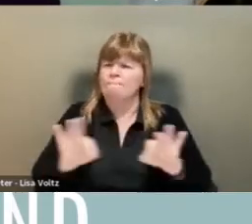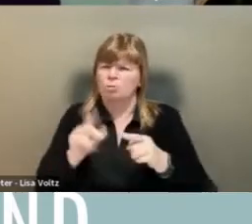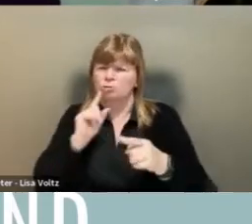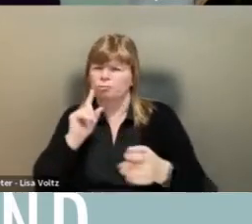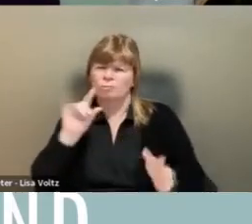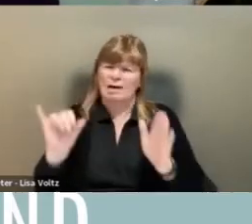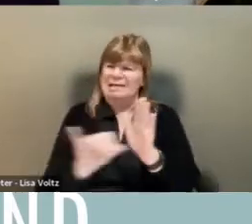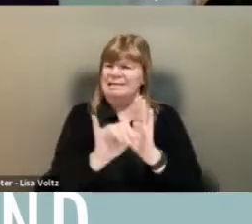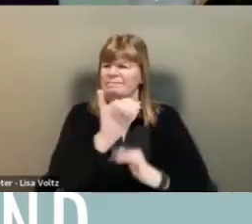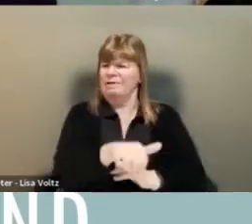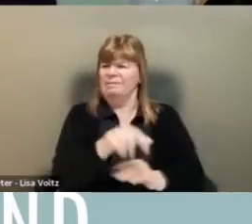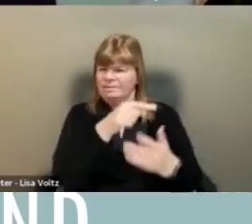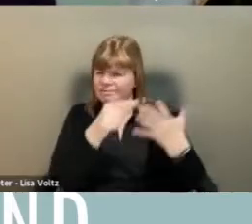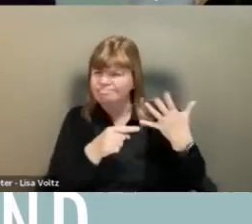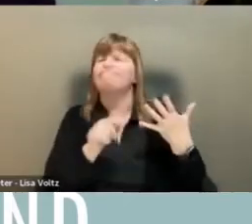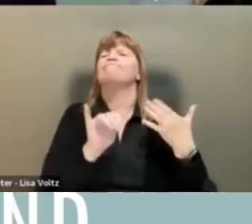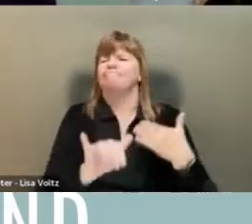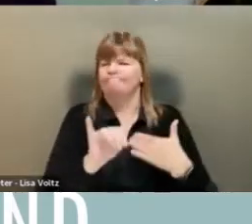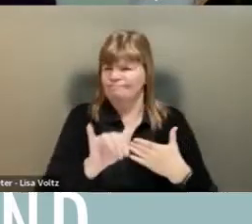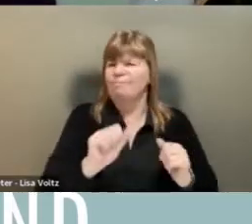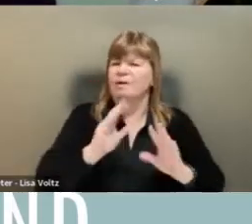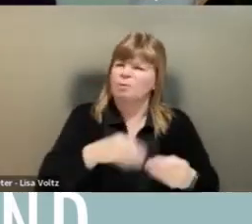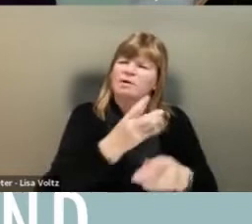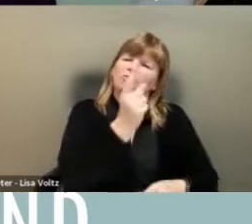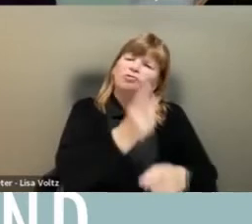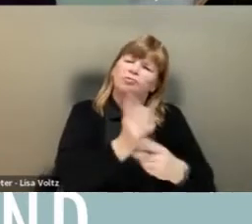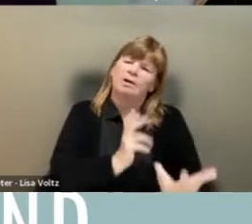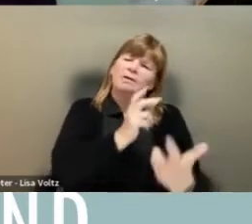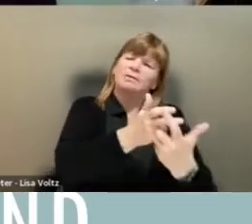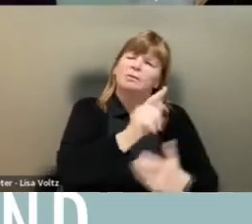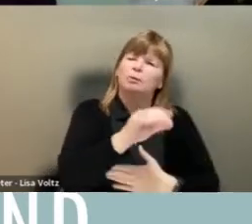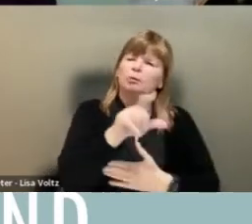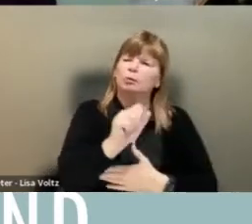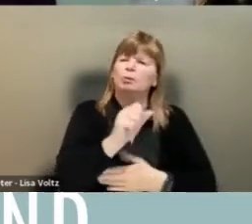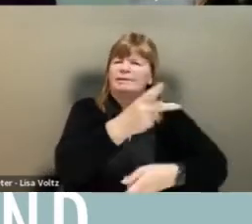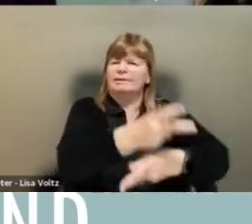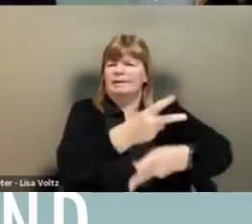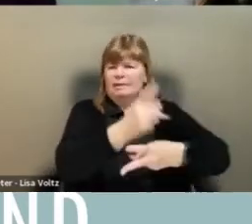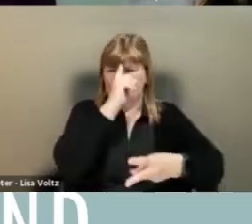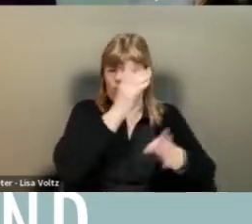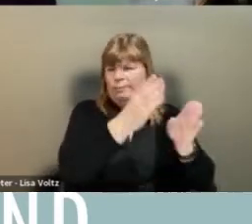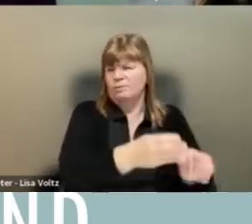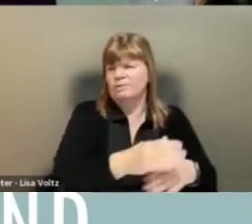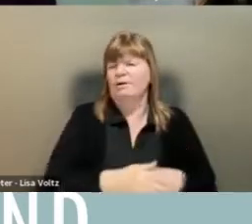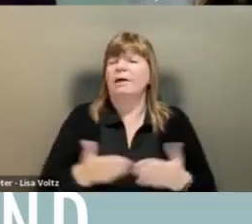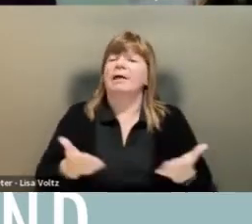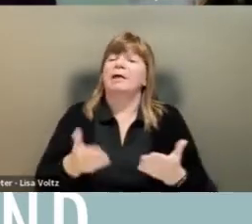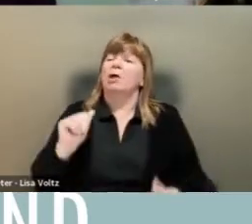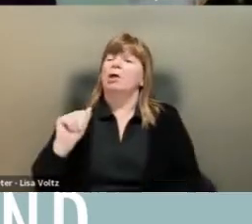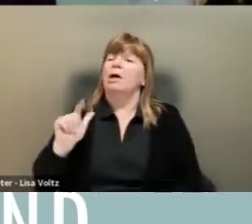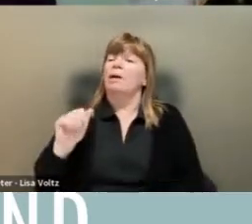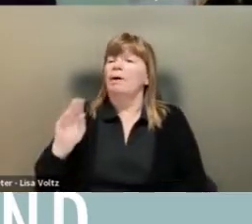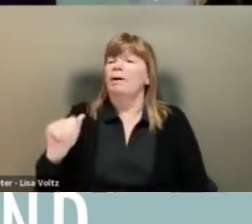those issues so that you can provide the right tools and the right care to an individual. In Alabama, I think the